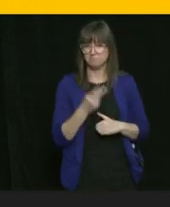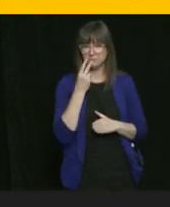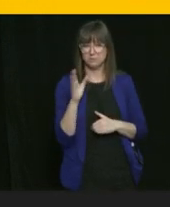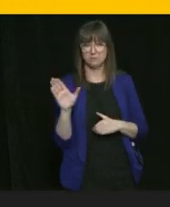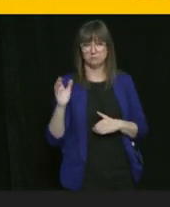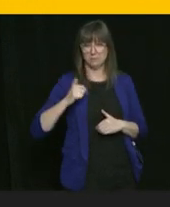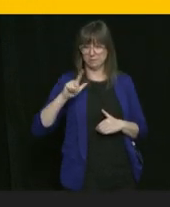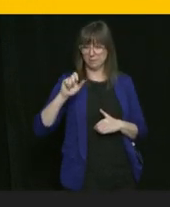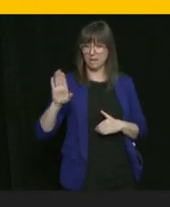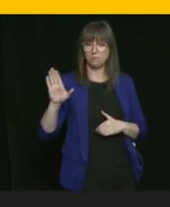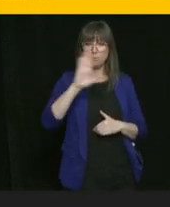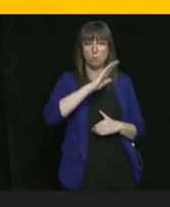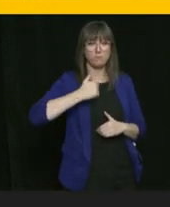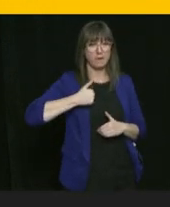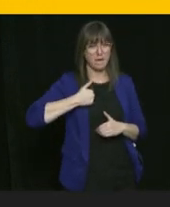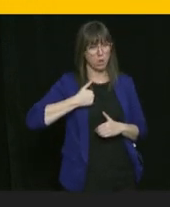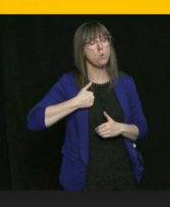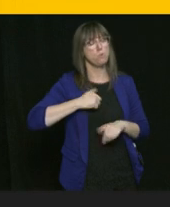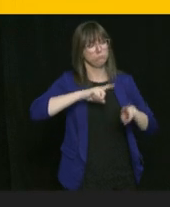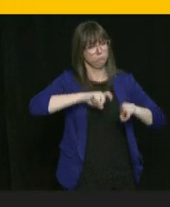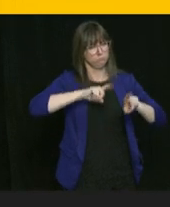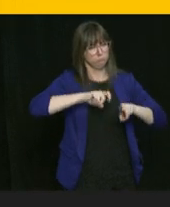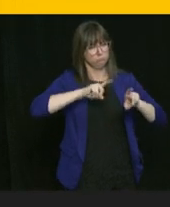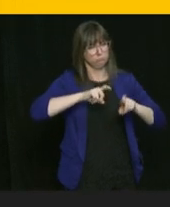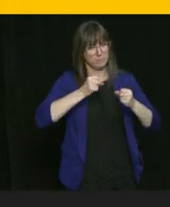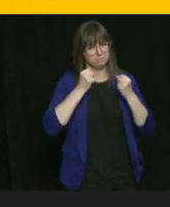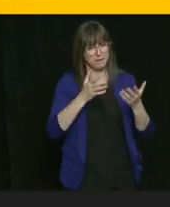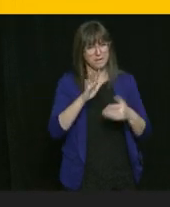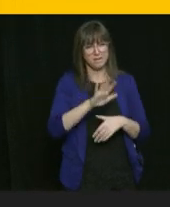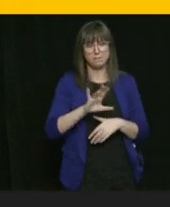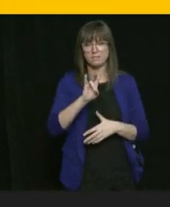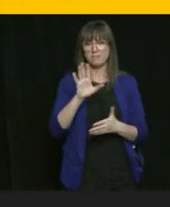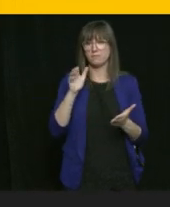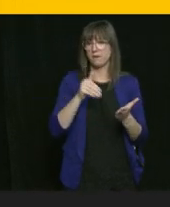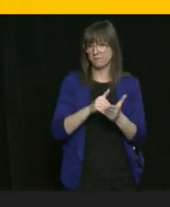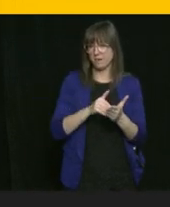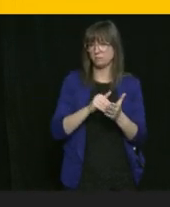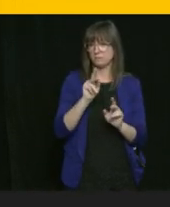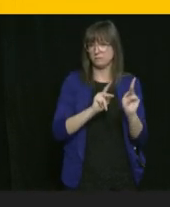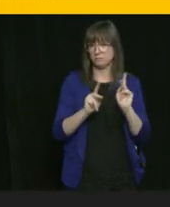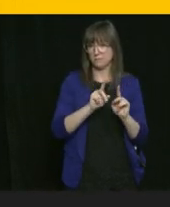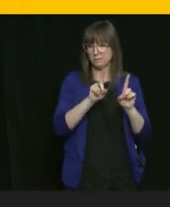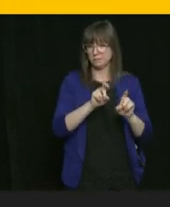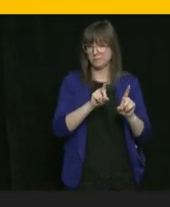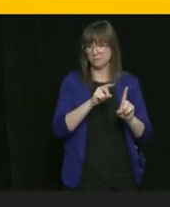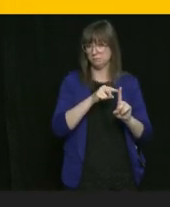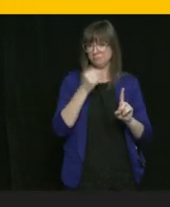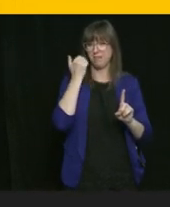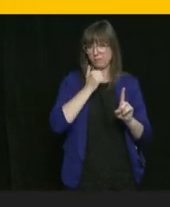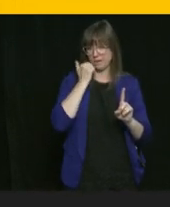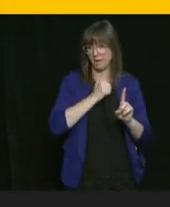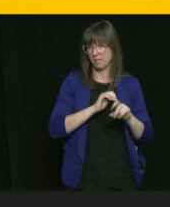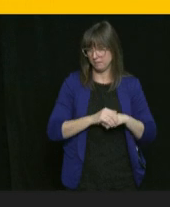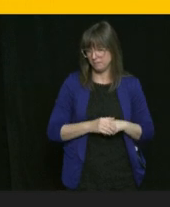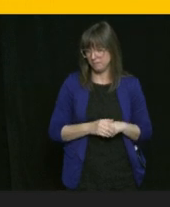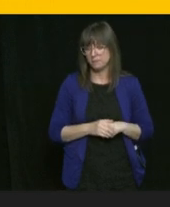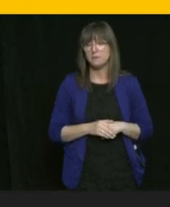testing that are testing at a high rate, with about 75,000 persons being tested daily.